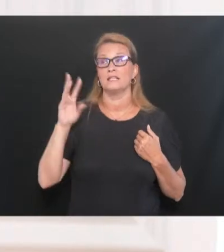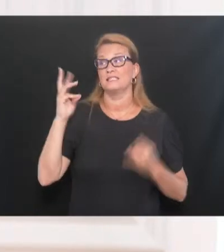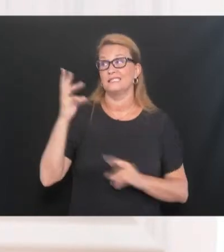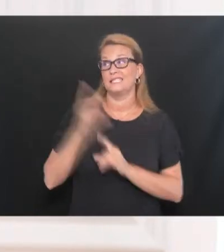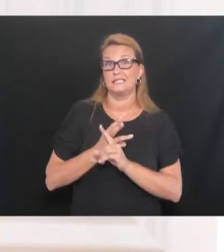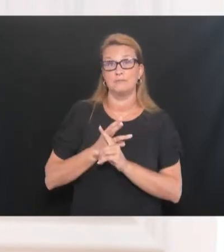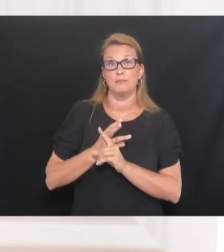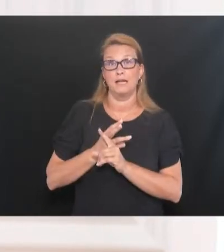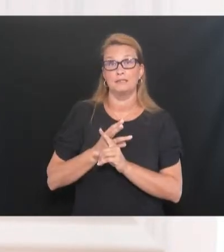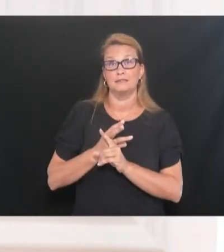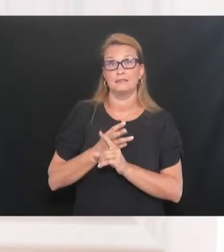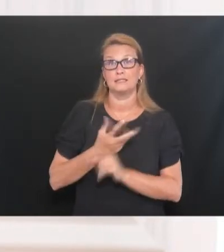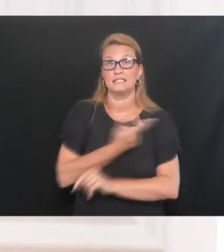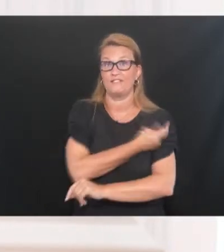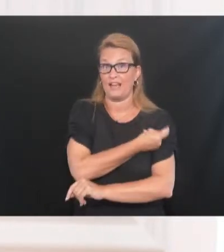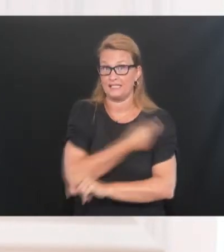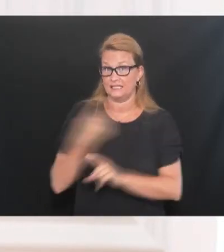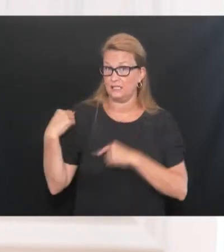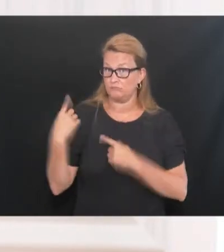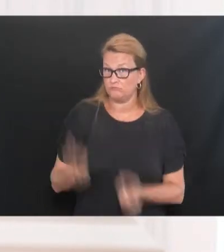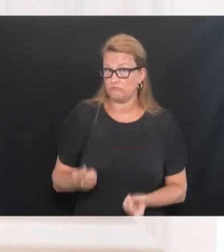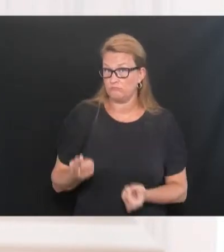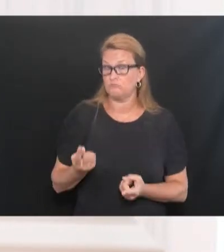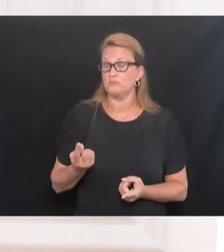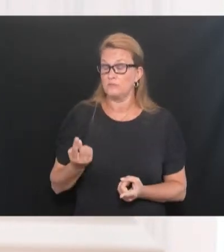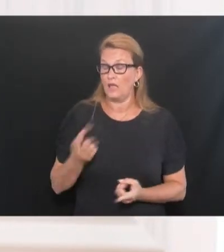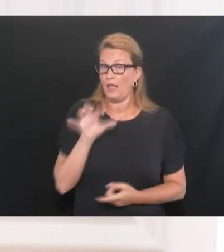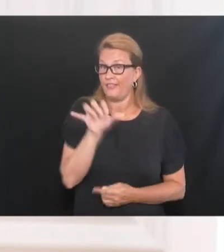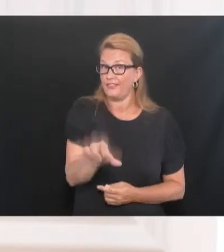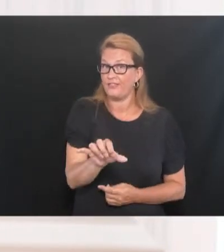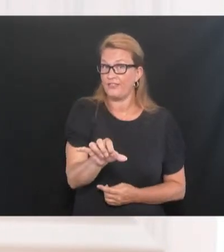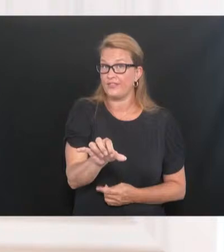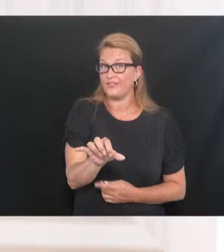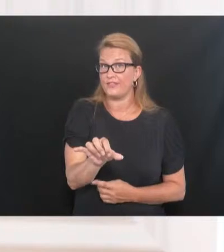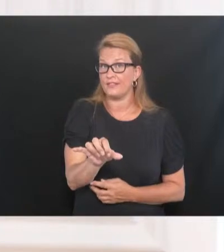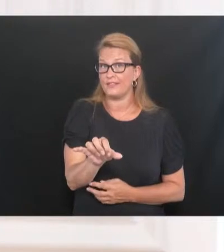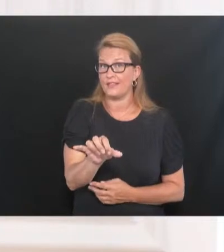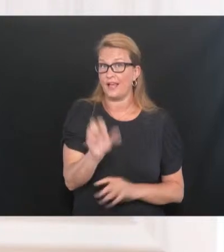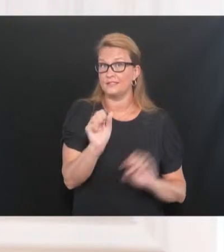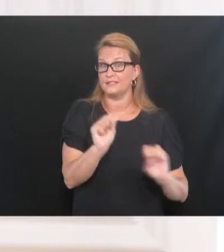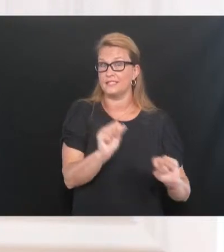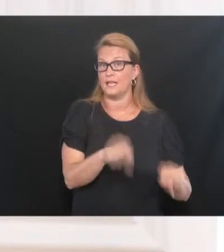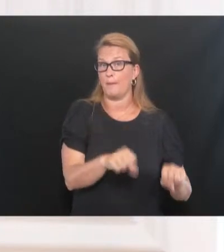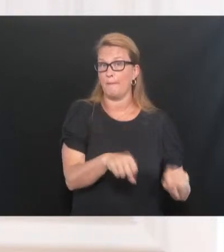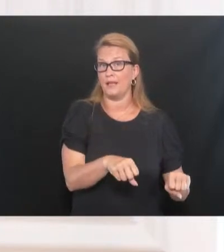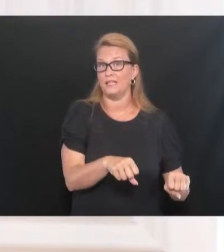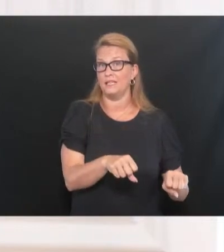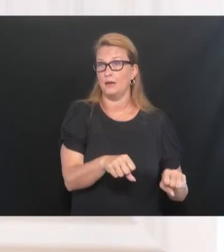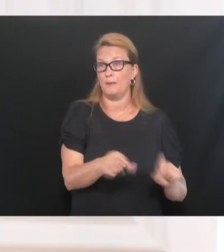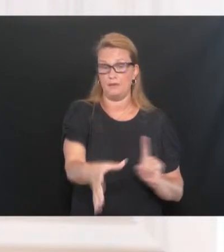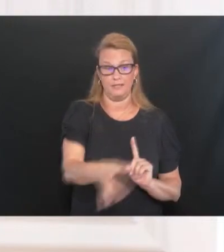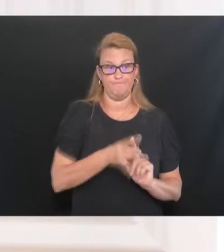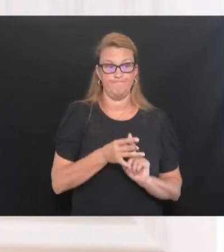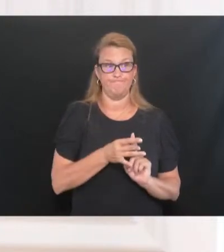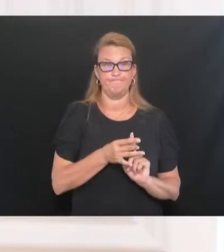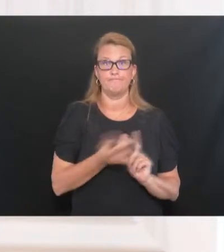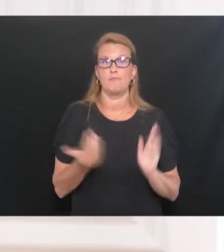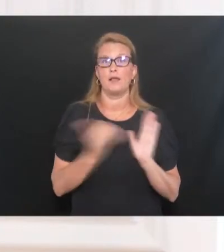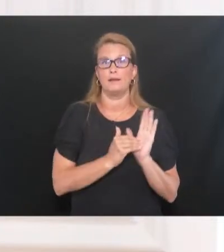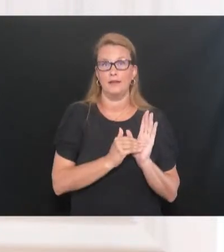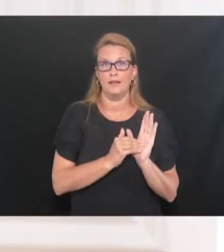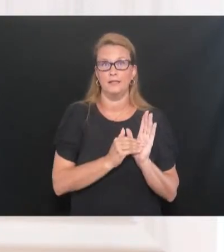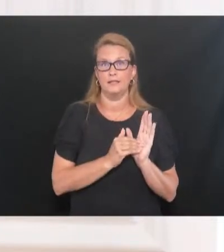their vaccines, that is in the ability to be reinfected with the virus and to get